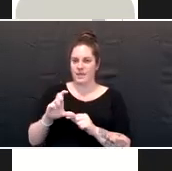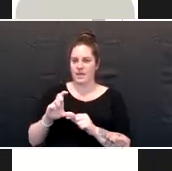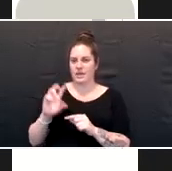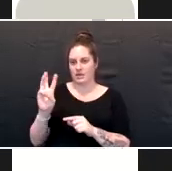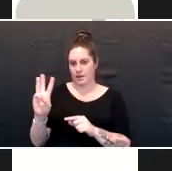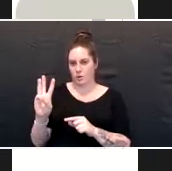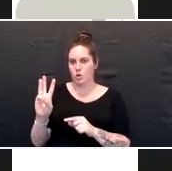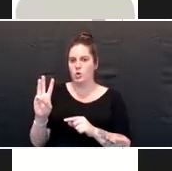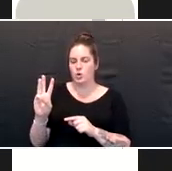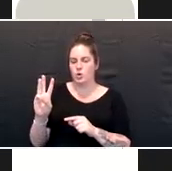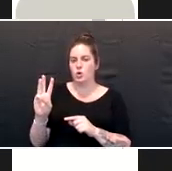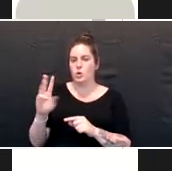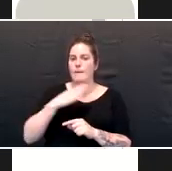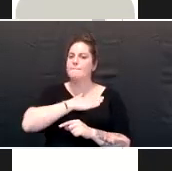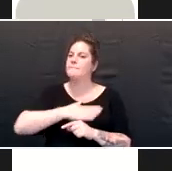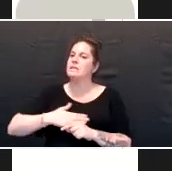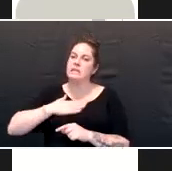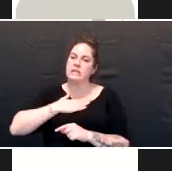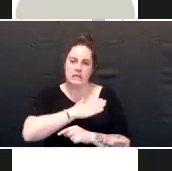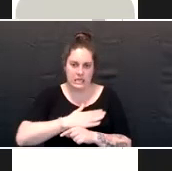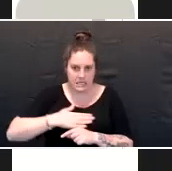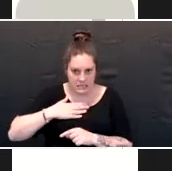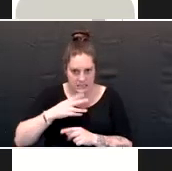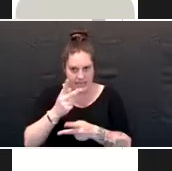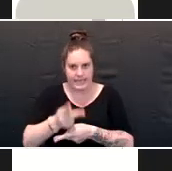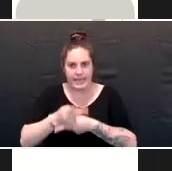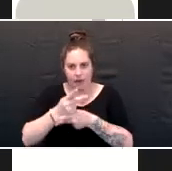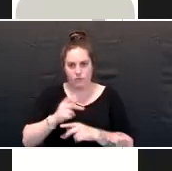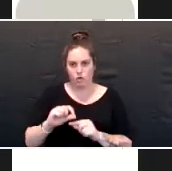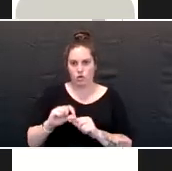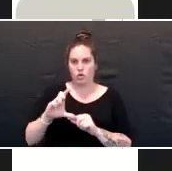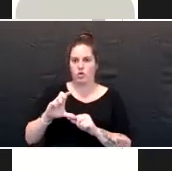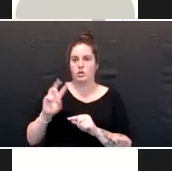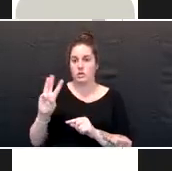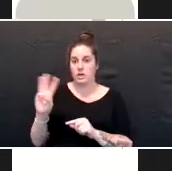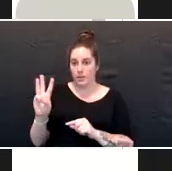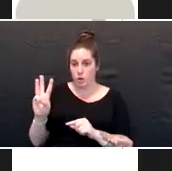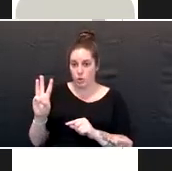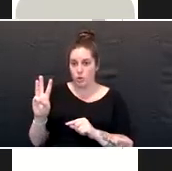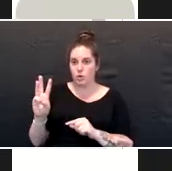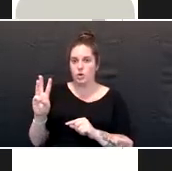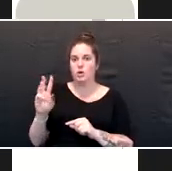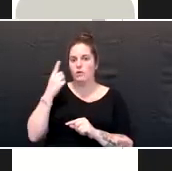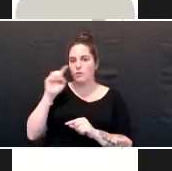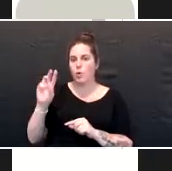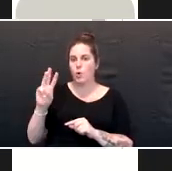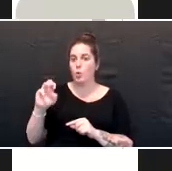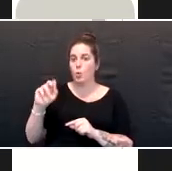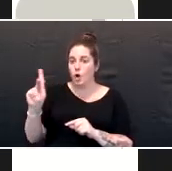work. Please do not mix this capital letter W up with the capital letter W used for